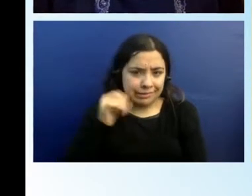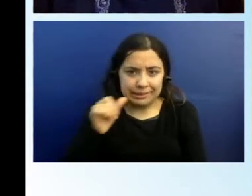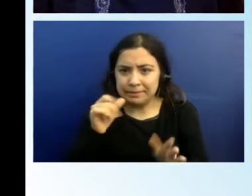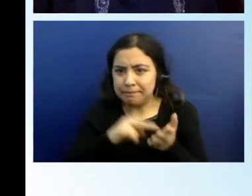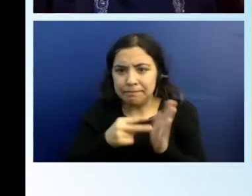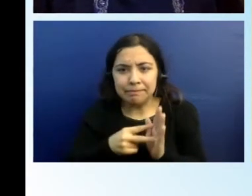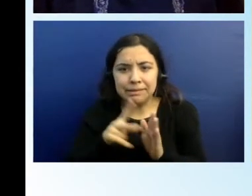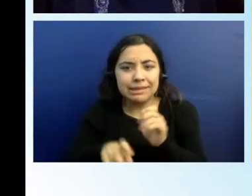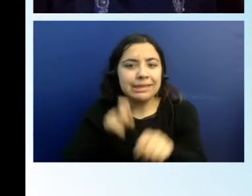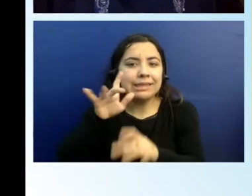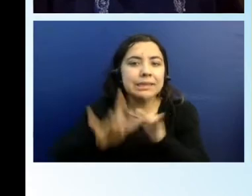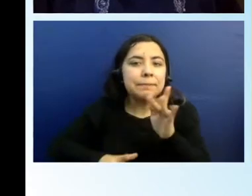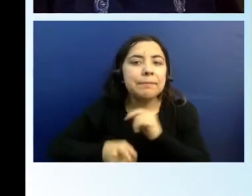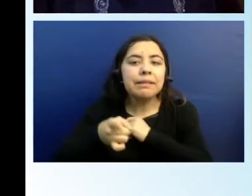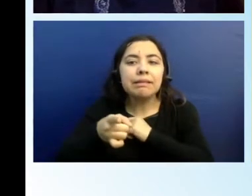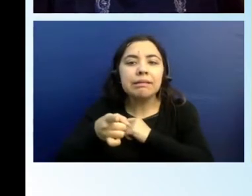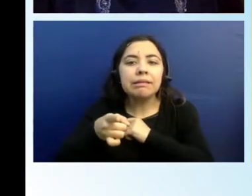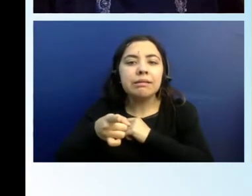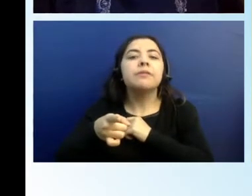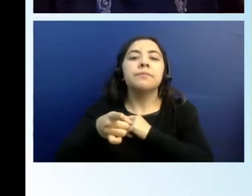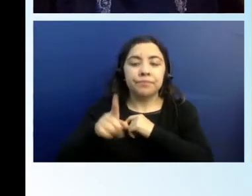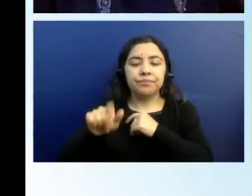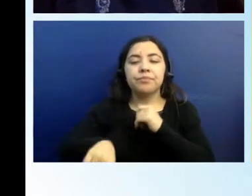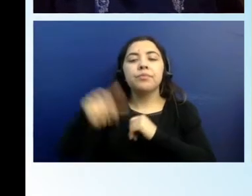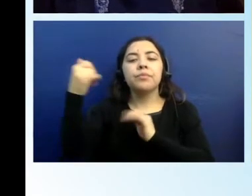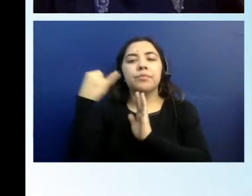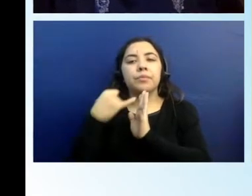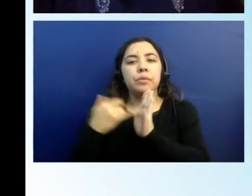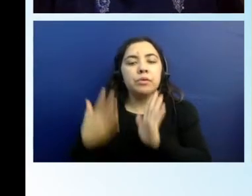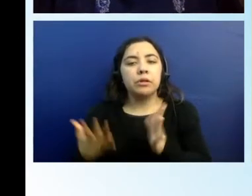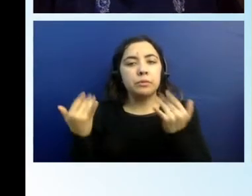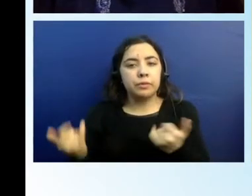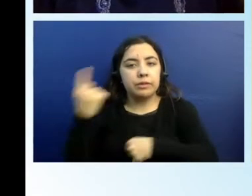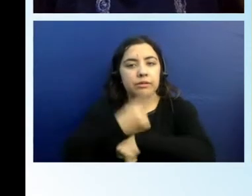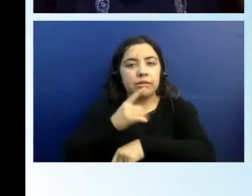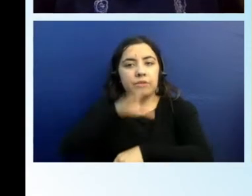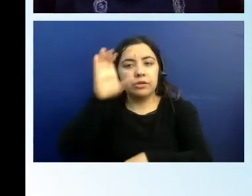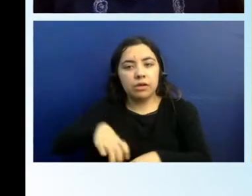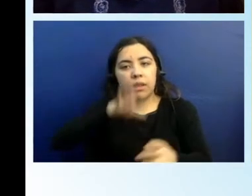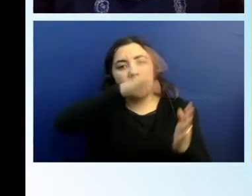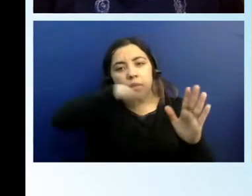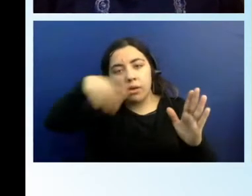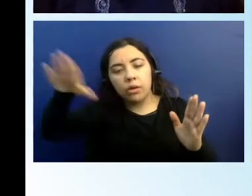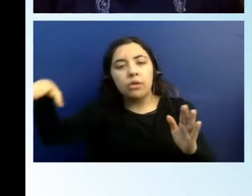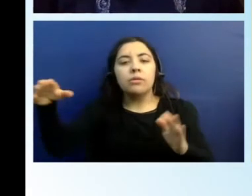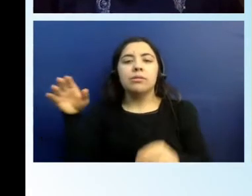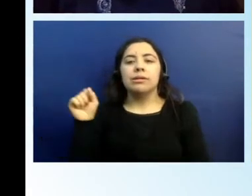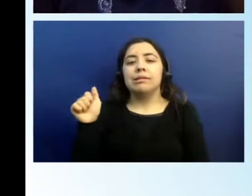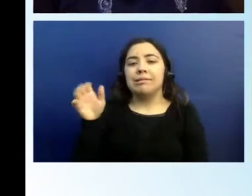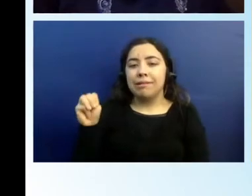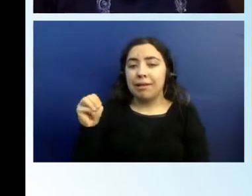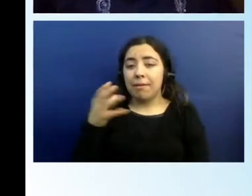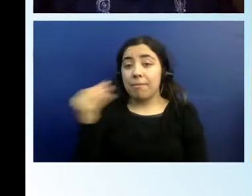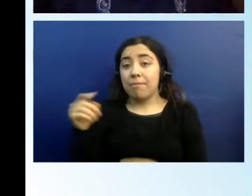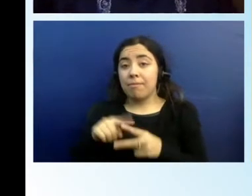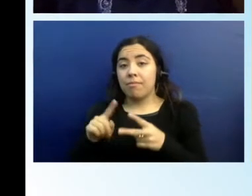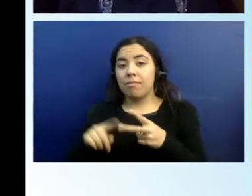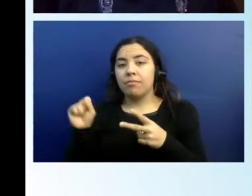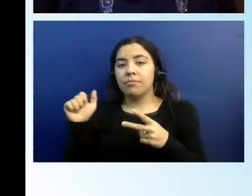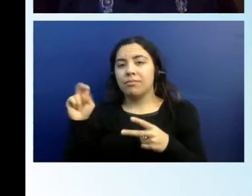Other artists working present day Chicago are Sam and Sandra. They did this beautiful